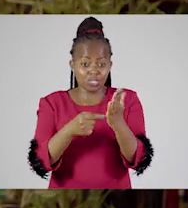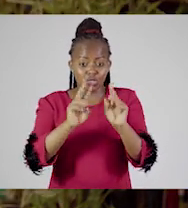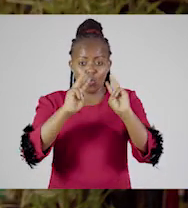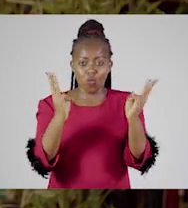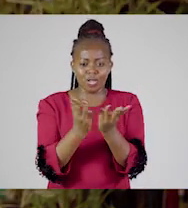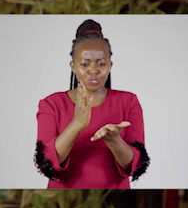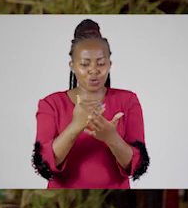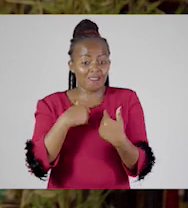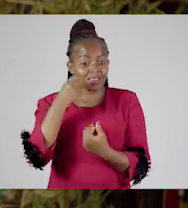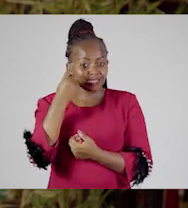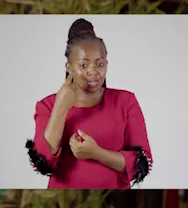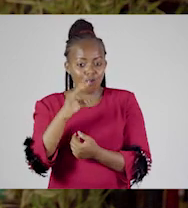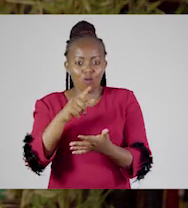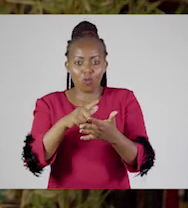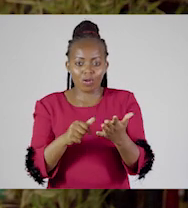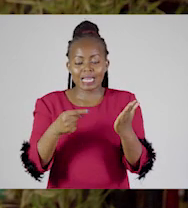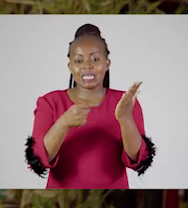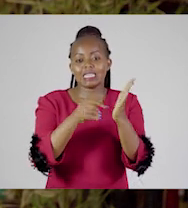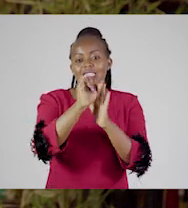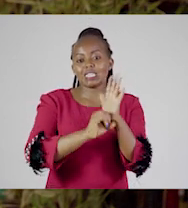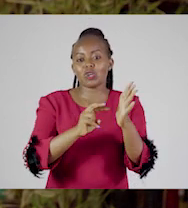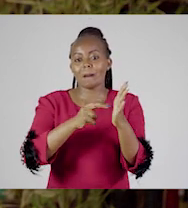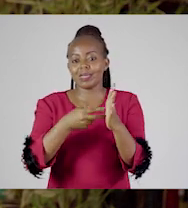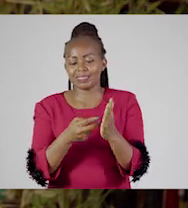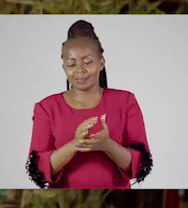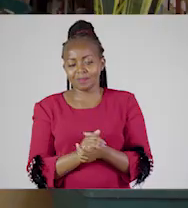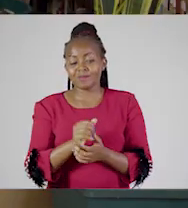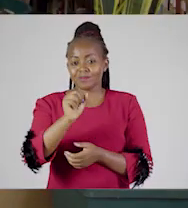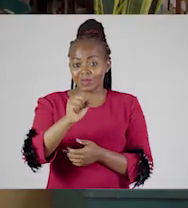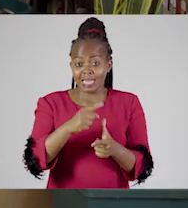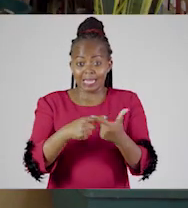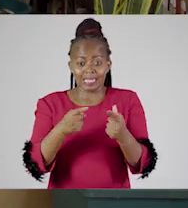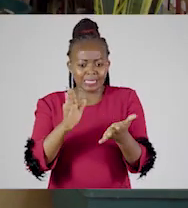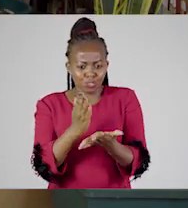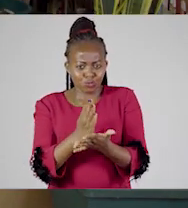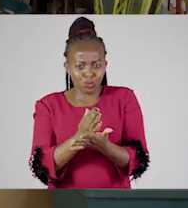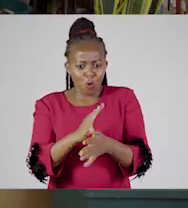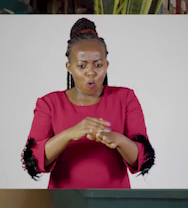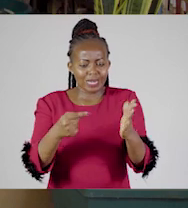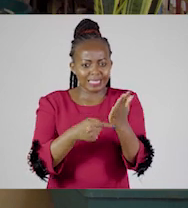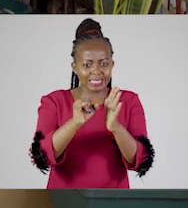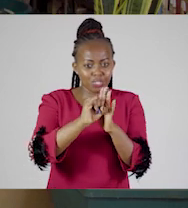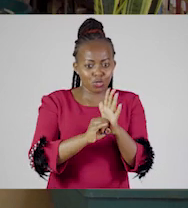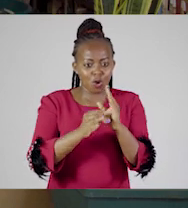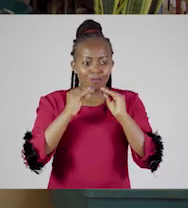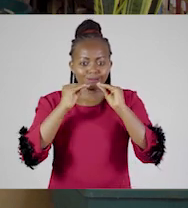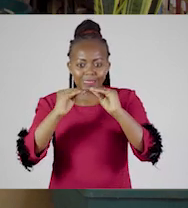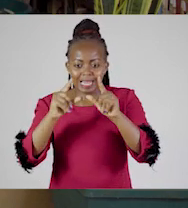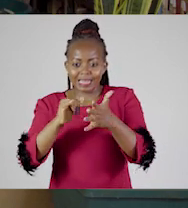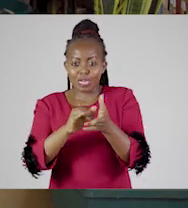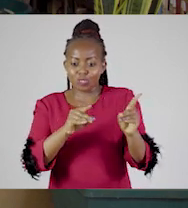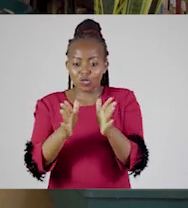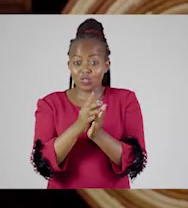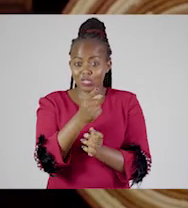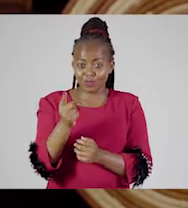we already have an understanding of what digitization means. Yeah. Yeah, and based on the digitization workshops that we did together